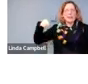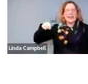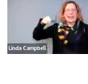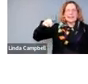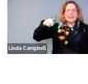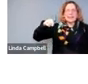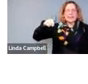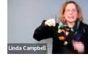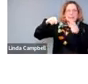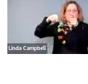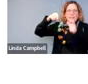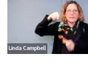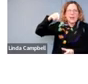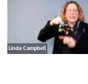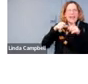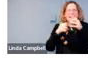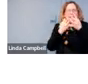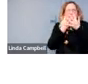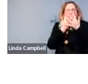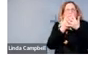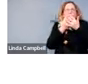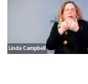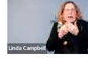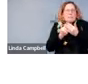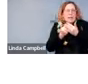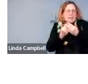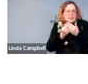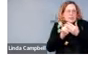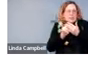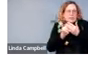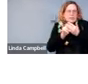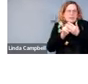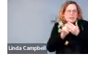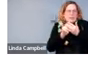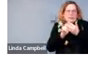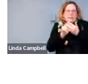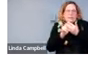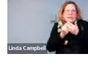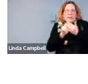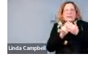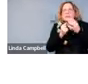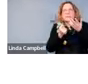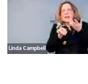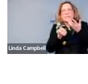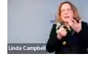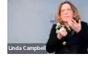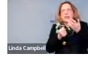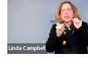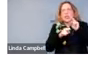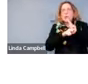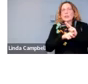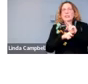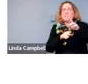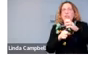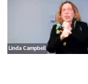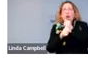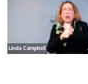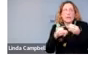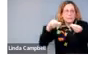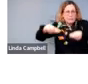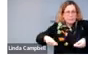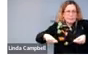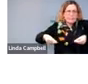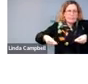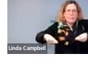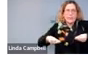they're planktivorous. And you can see the man with the net there. The mesh is very, very fine mesh. You could